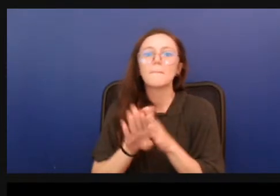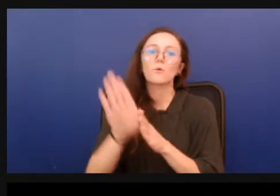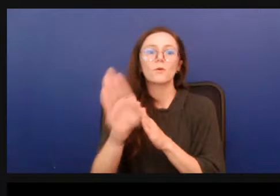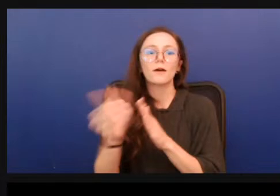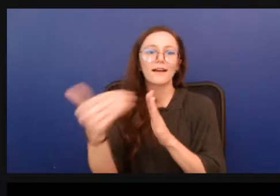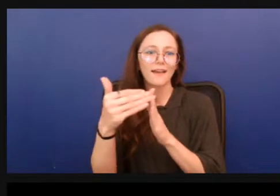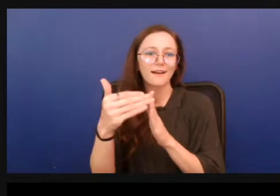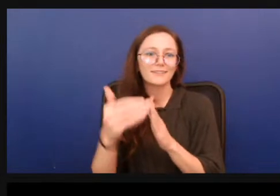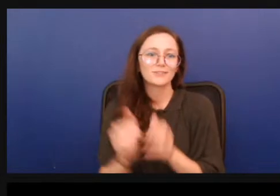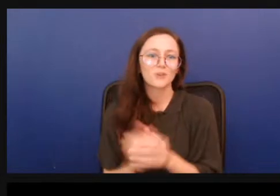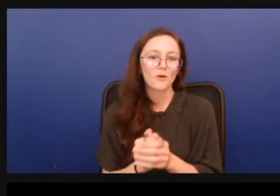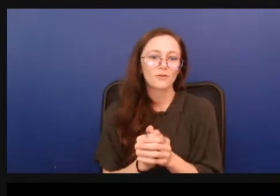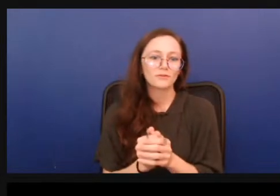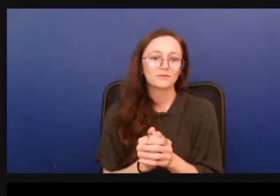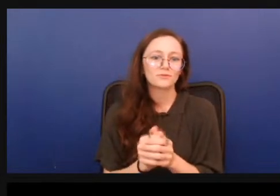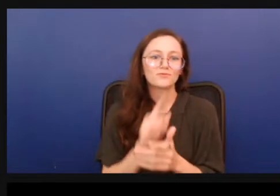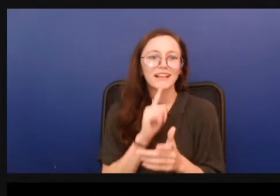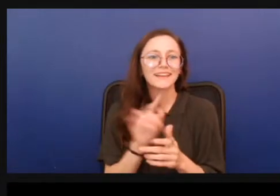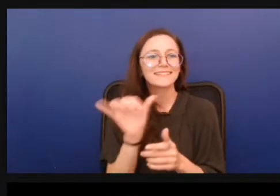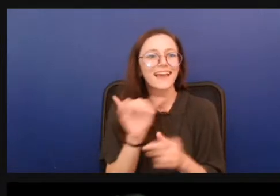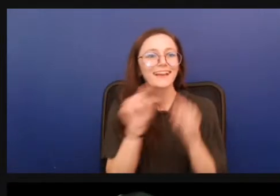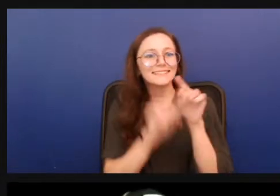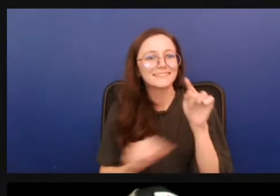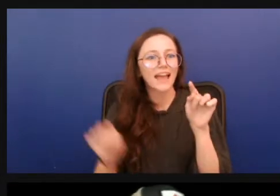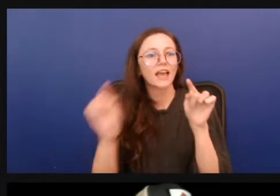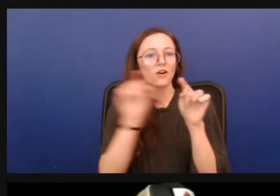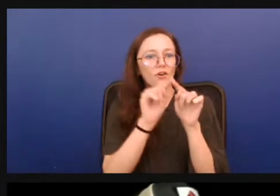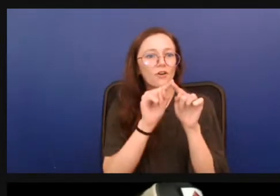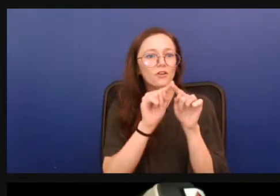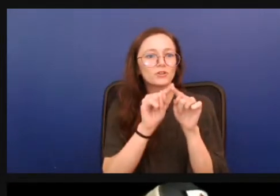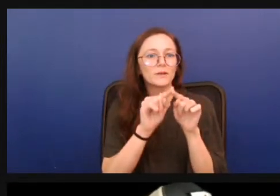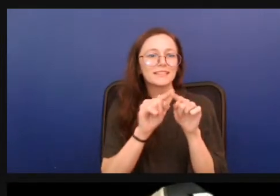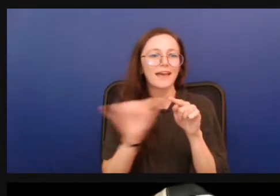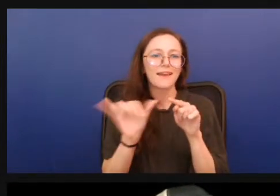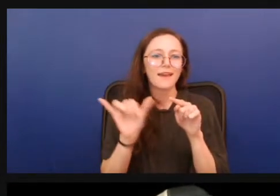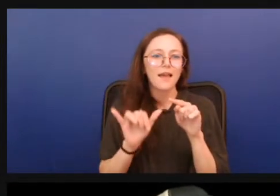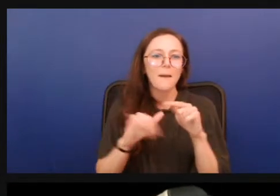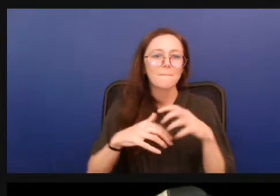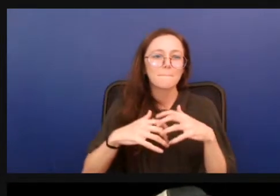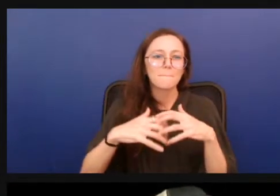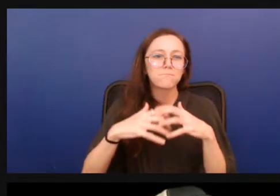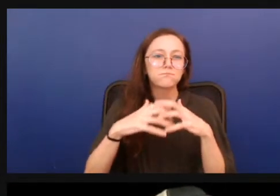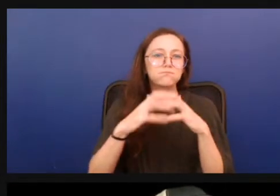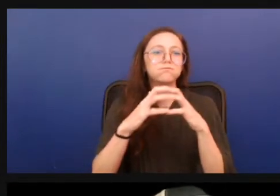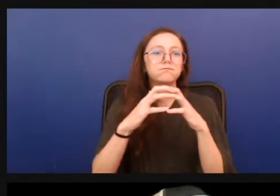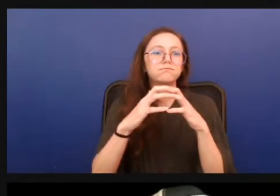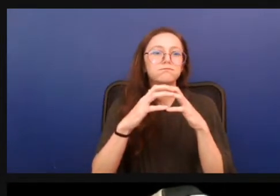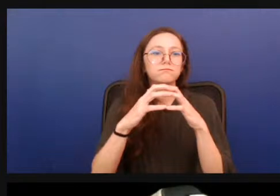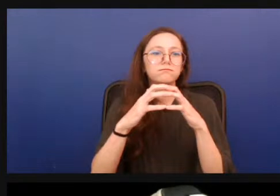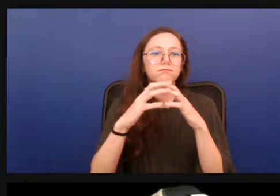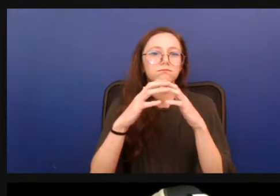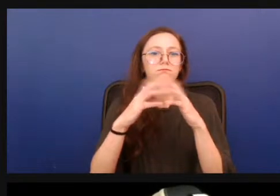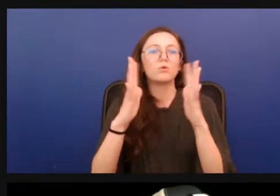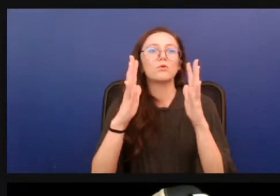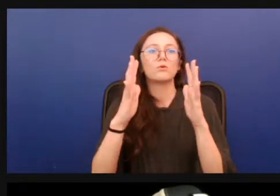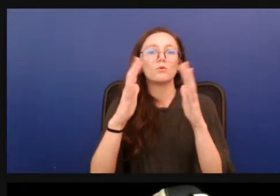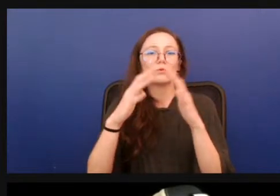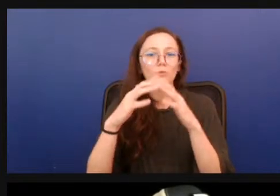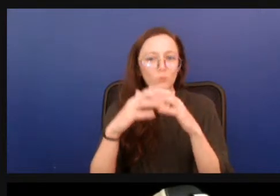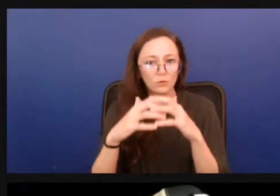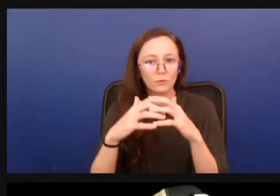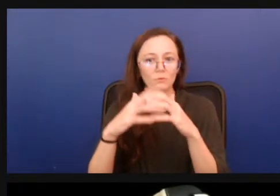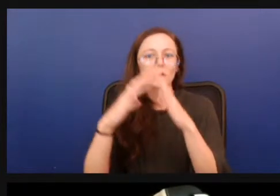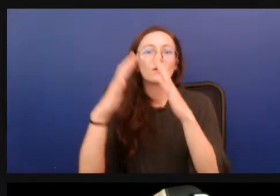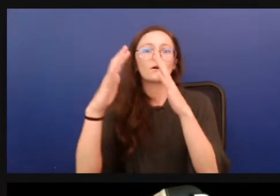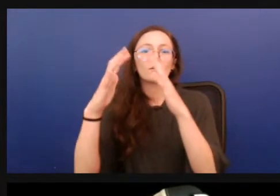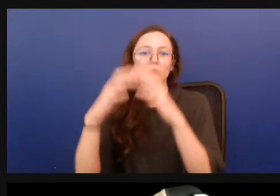in these cycles, like it's still building up, and then it goes and adjusts a bit and building up and goes. which would not be